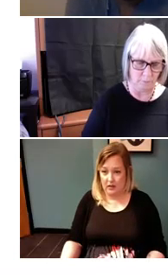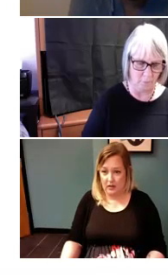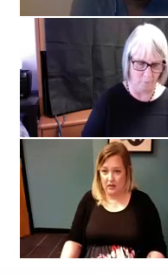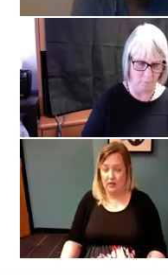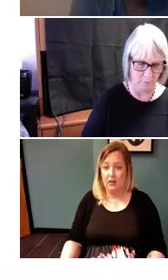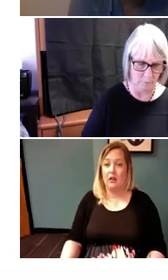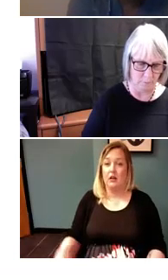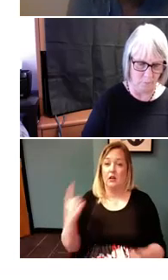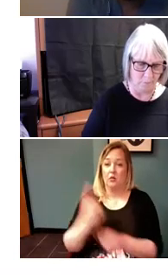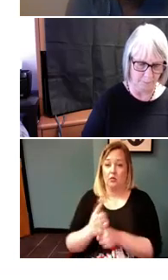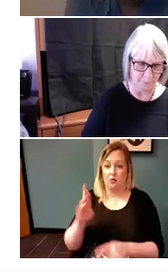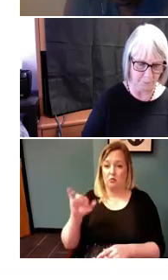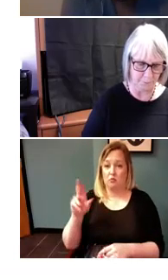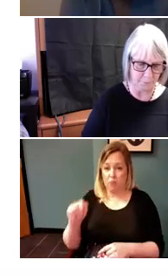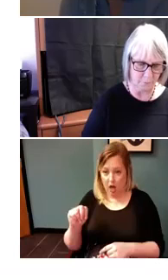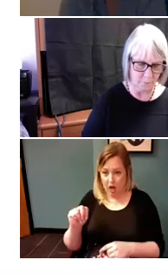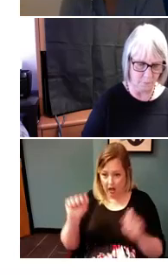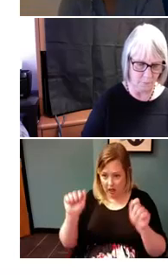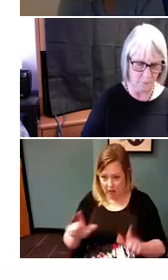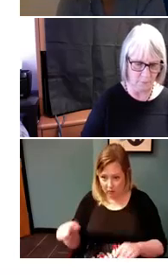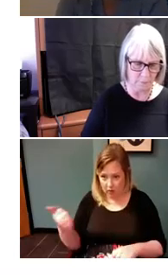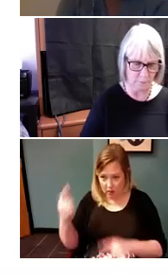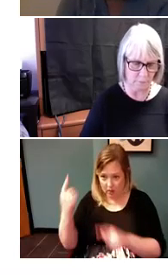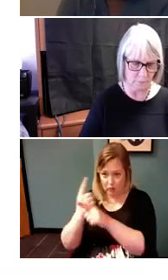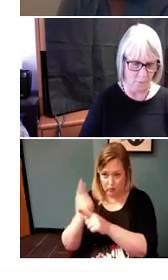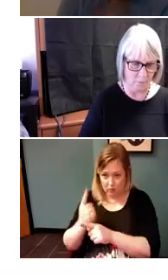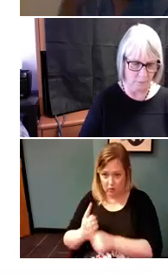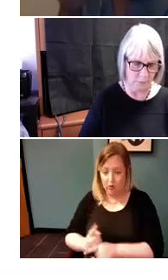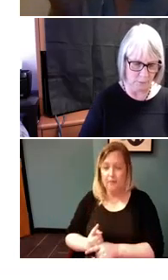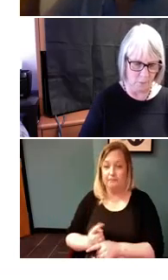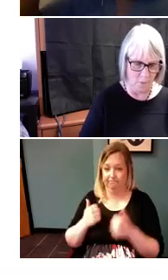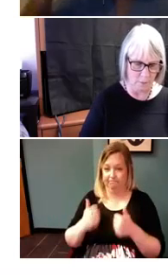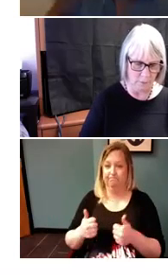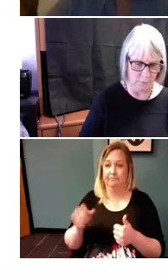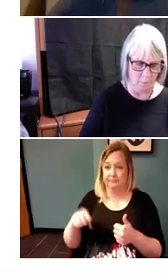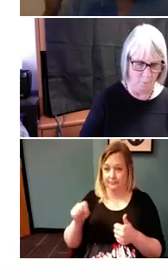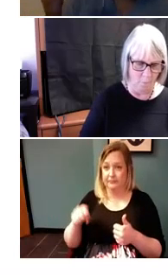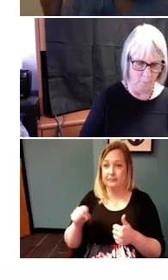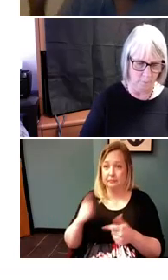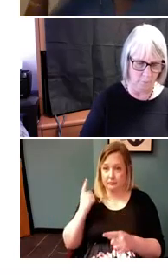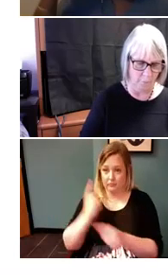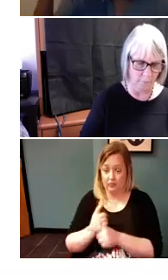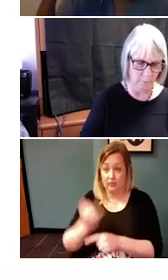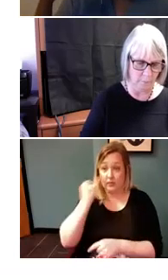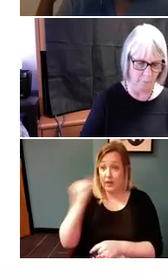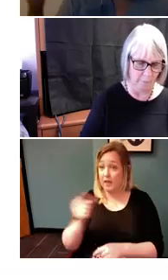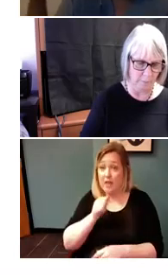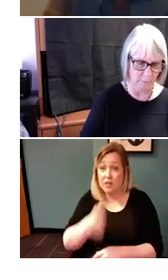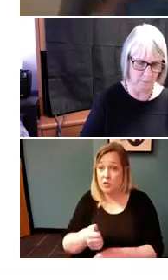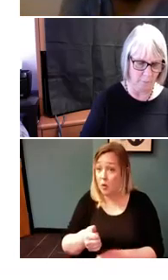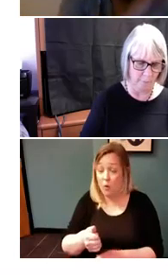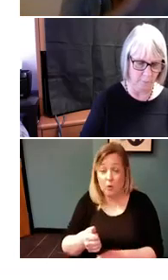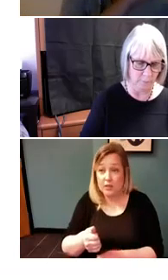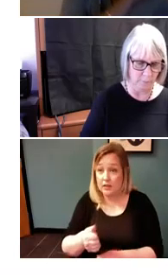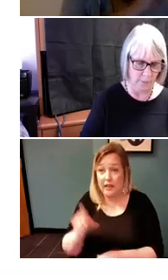Exactly, Brian, you are correct, and everyone else is actually correct. So is Brian. Exactly. If I do not delete it, this memory is